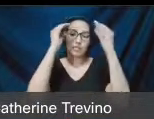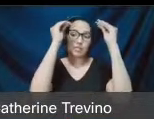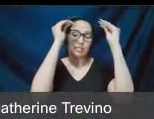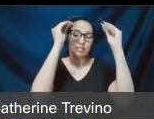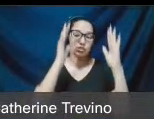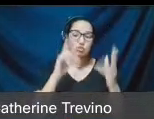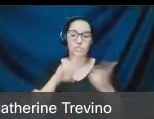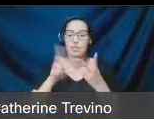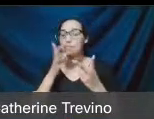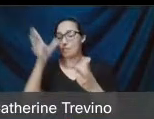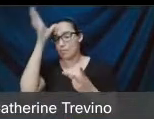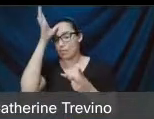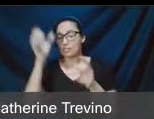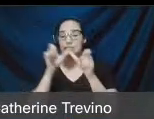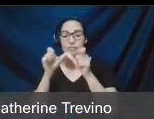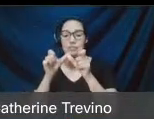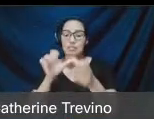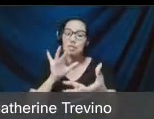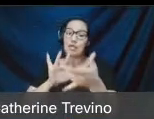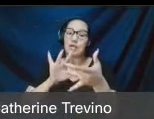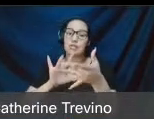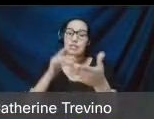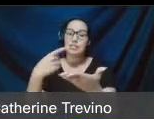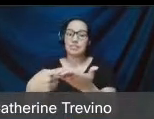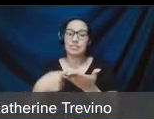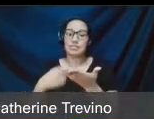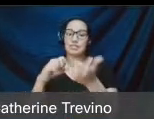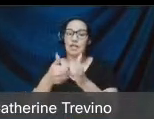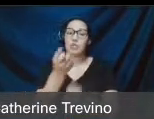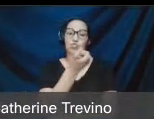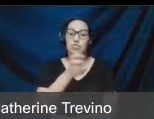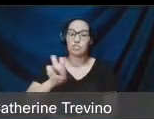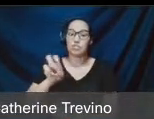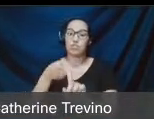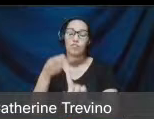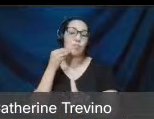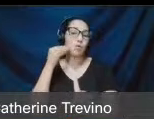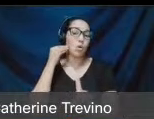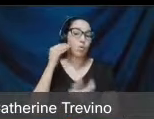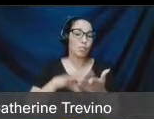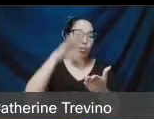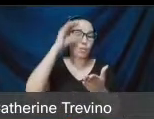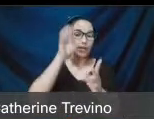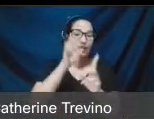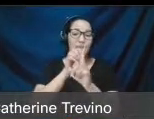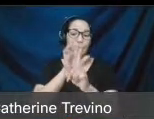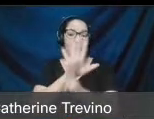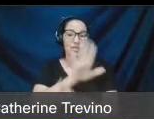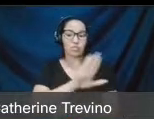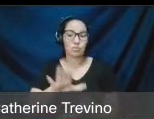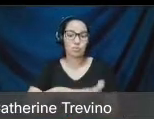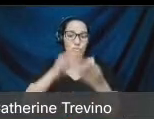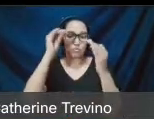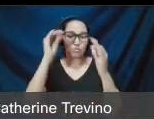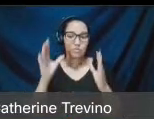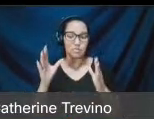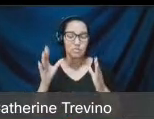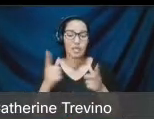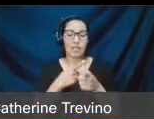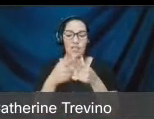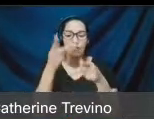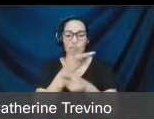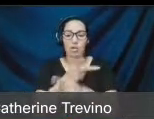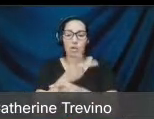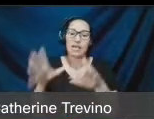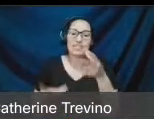maintain consistent contact to discuss how the transition to at-home learning is impacting the students and to find out what additional supports from the